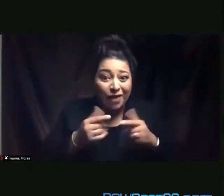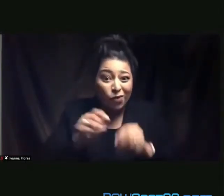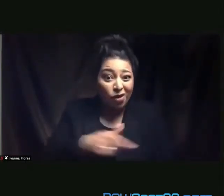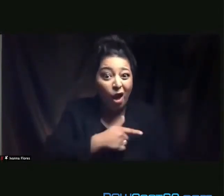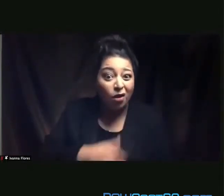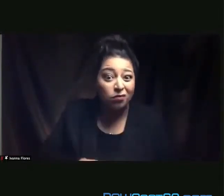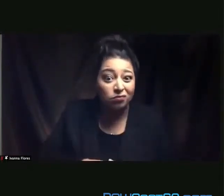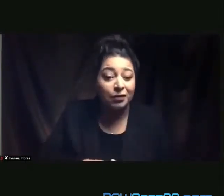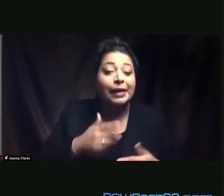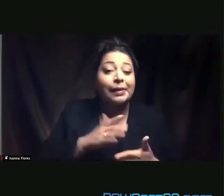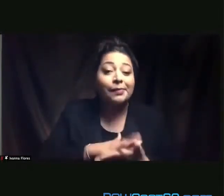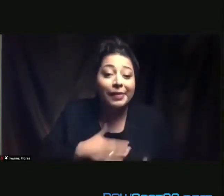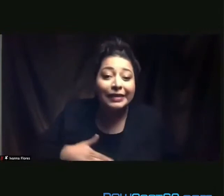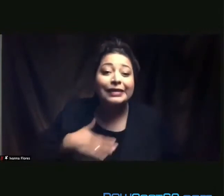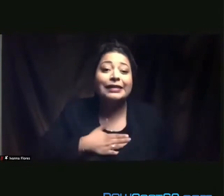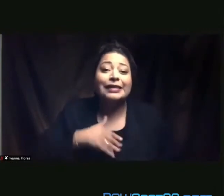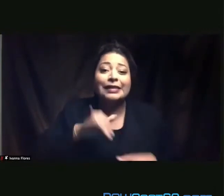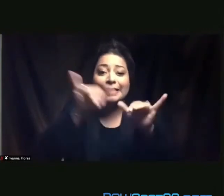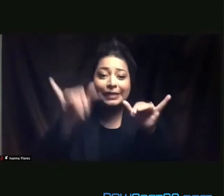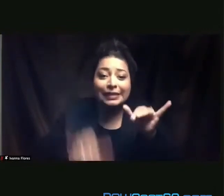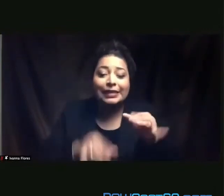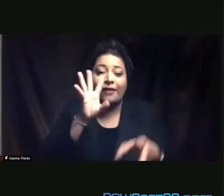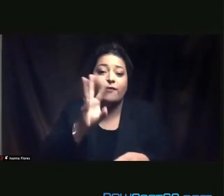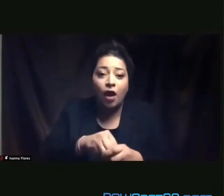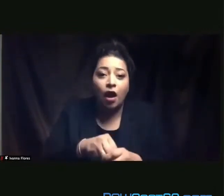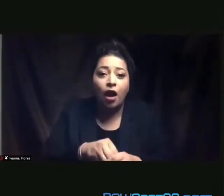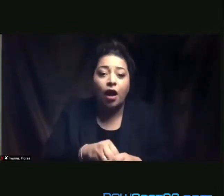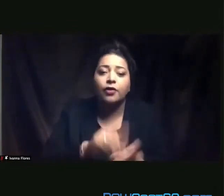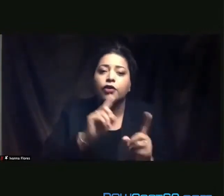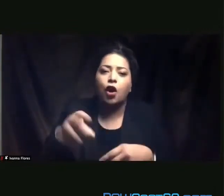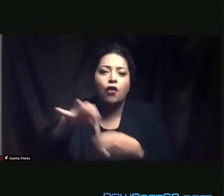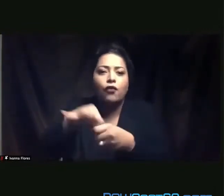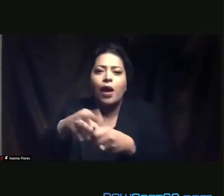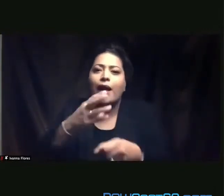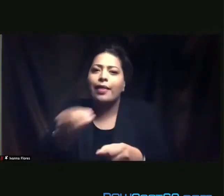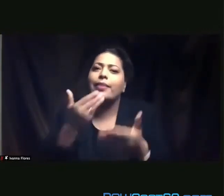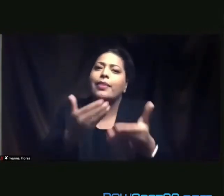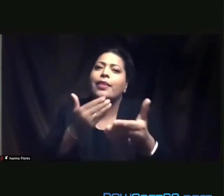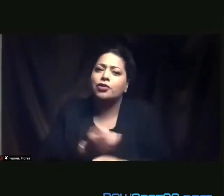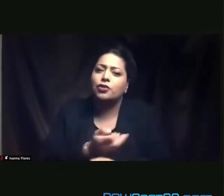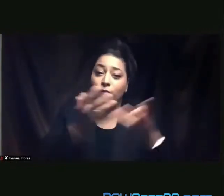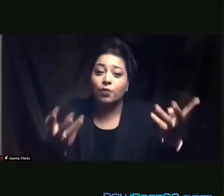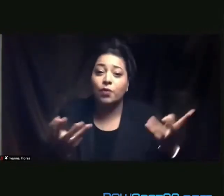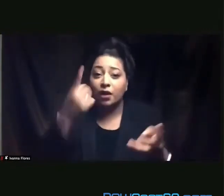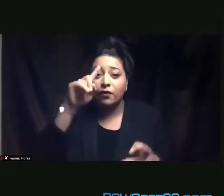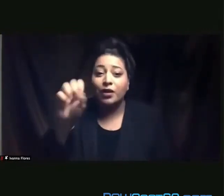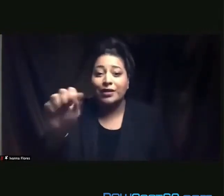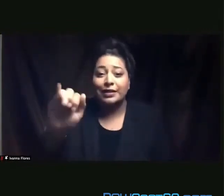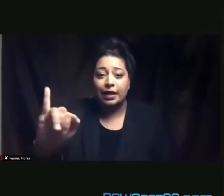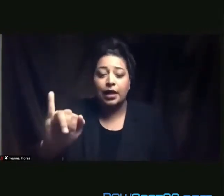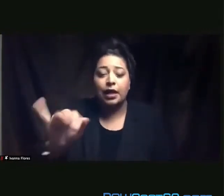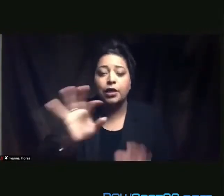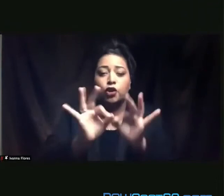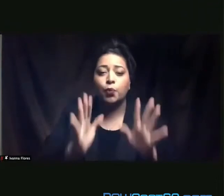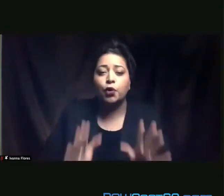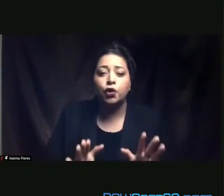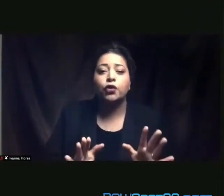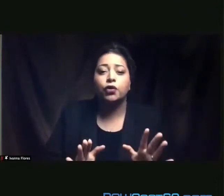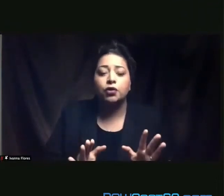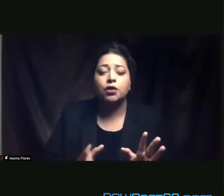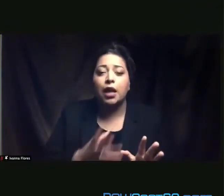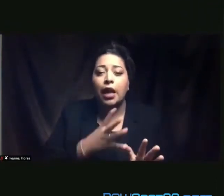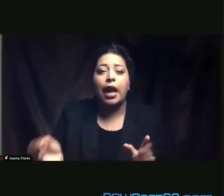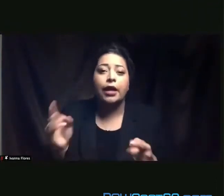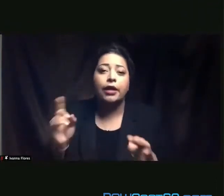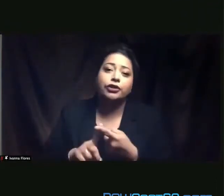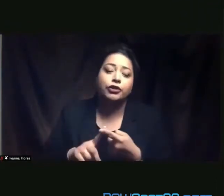civically engaged, get out to vote. And again, thank you so very, very much to our friends at SEI Interpreters and